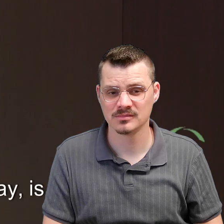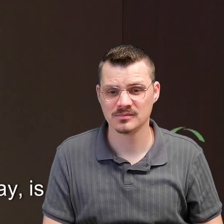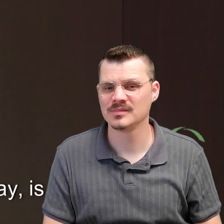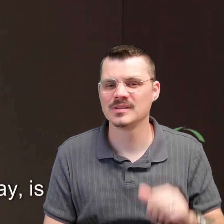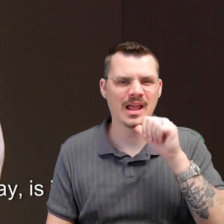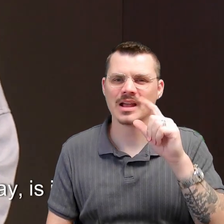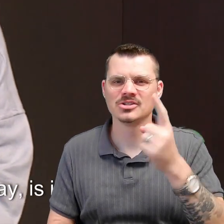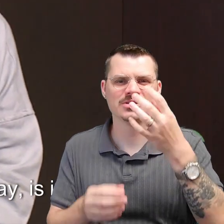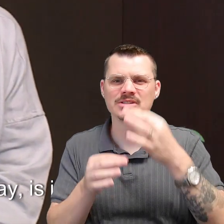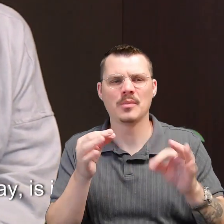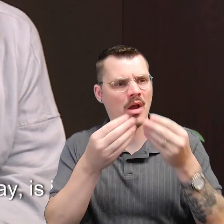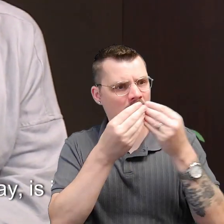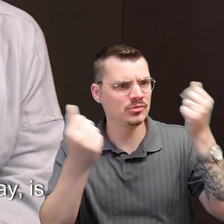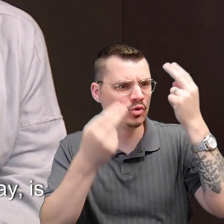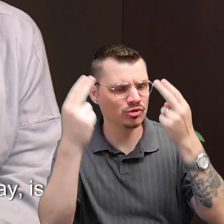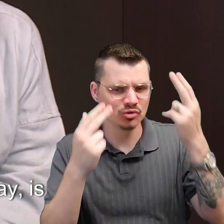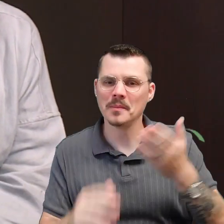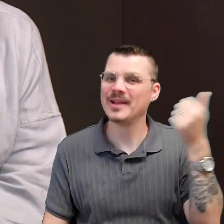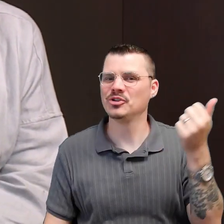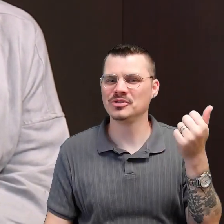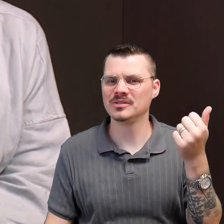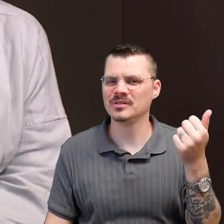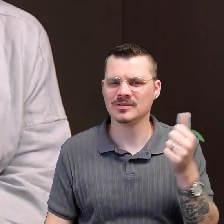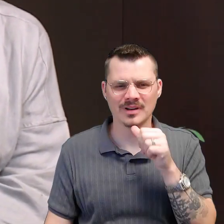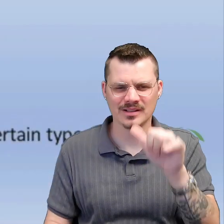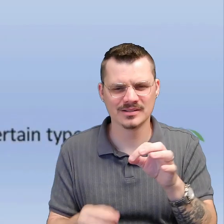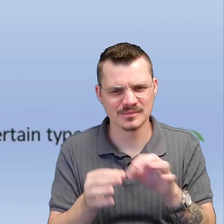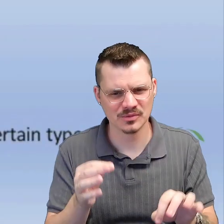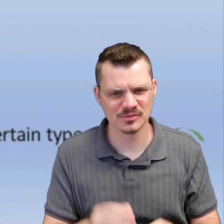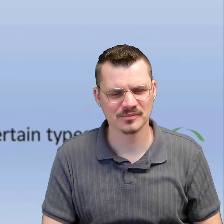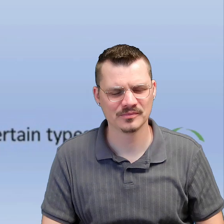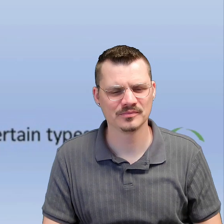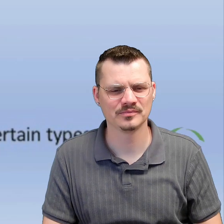It's not as simple as just making them go away, is it?